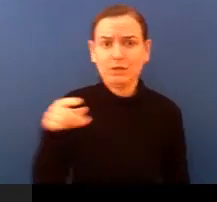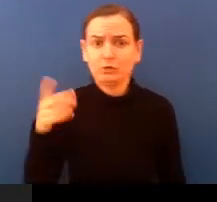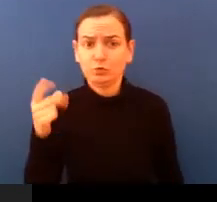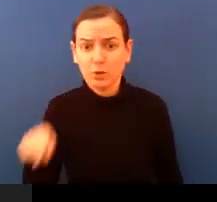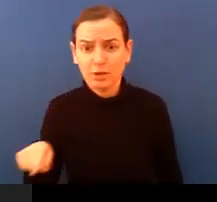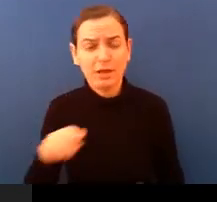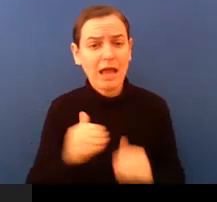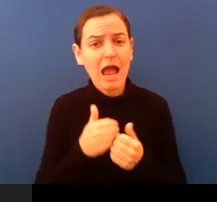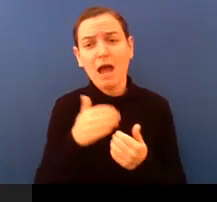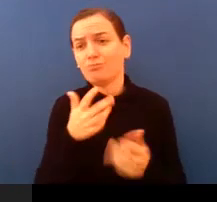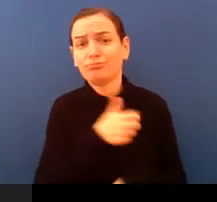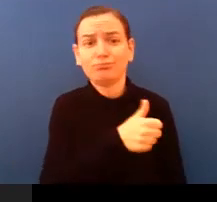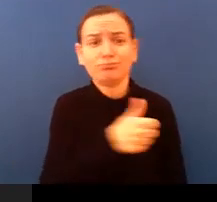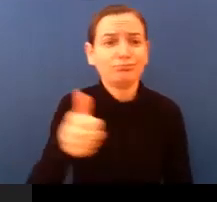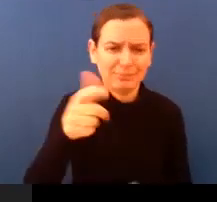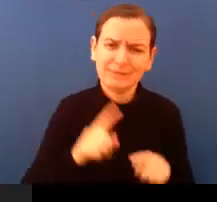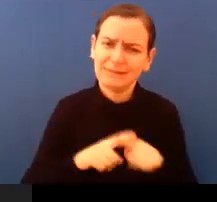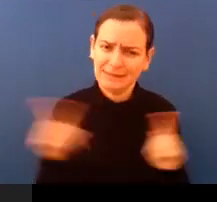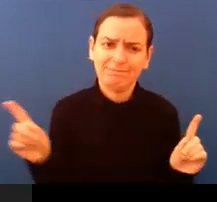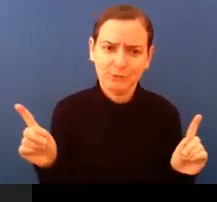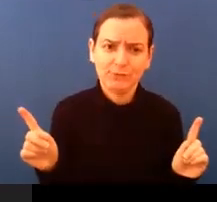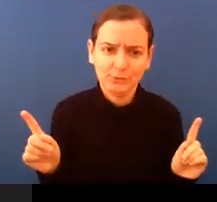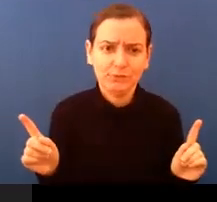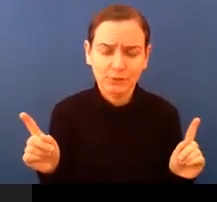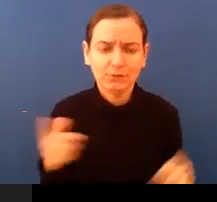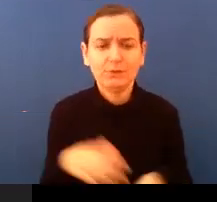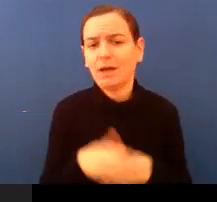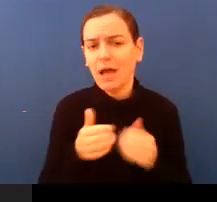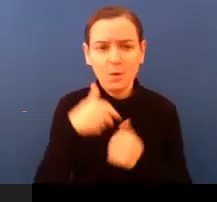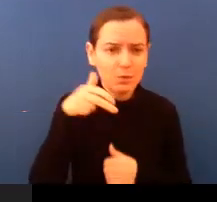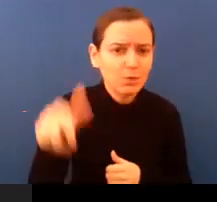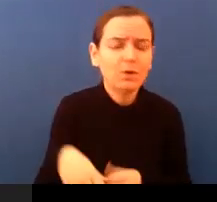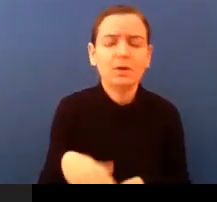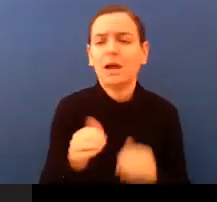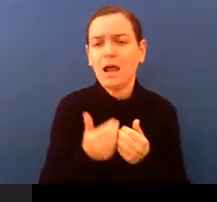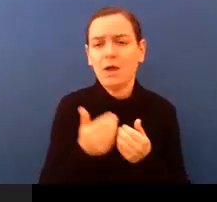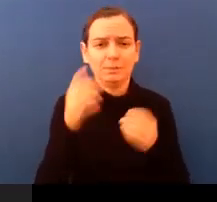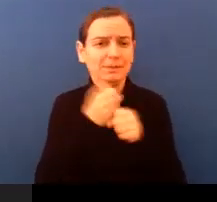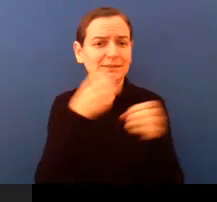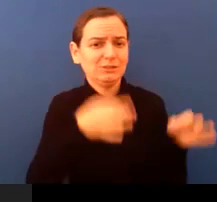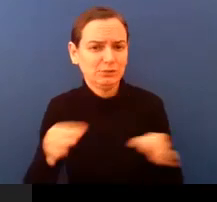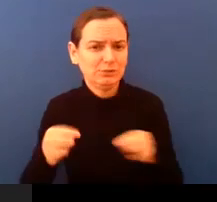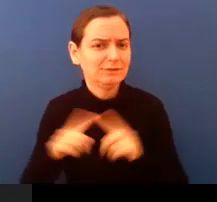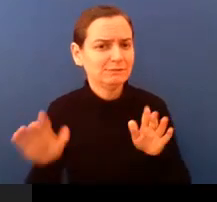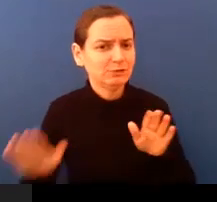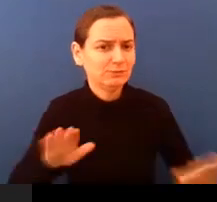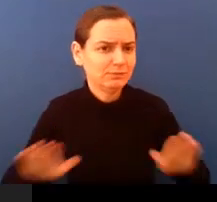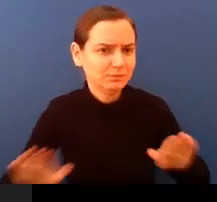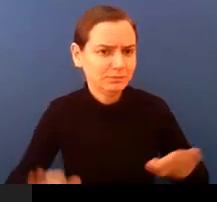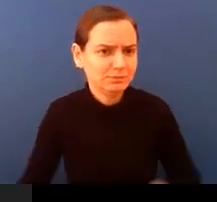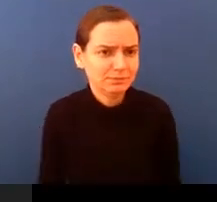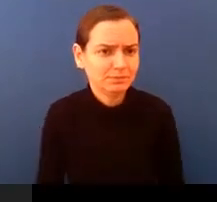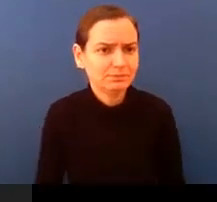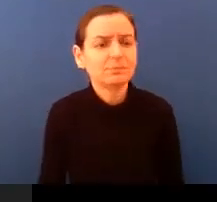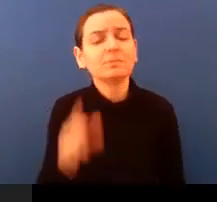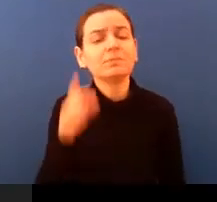Definitely contact your orientation and mobility specialist before you come back so we can set up an appointment to be